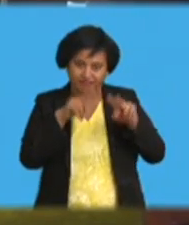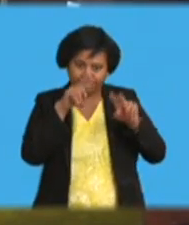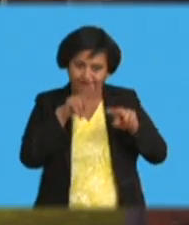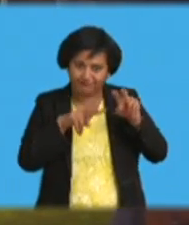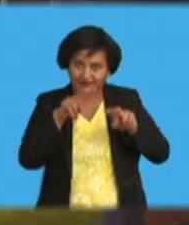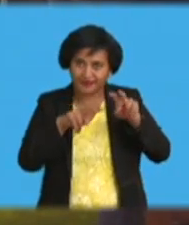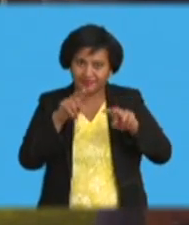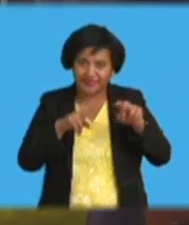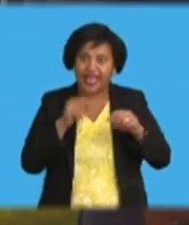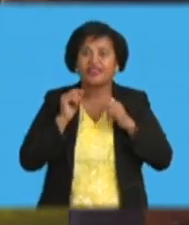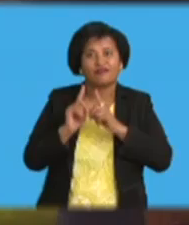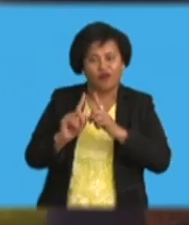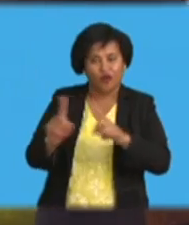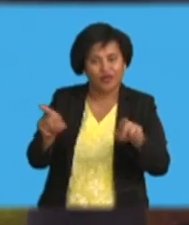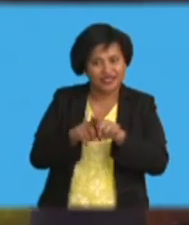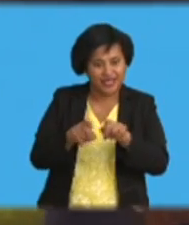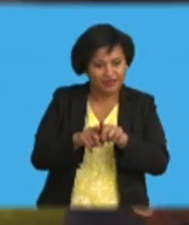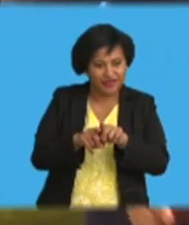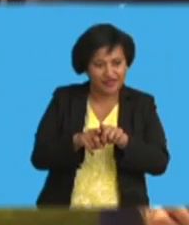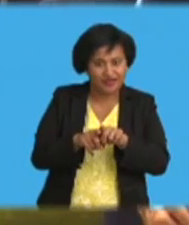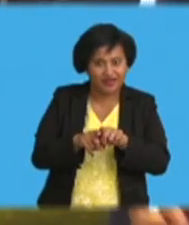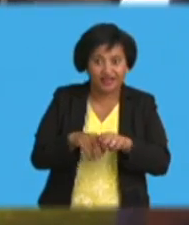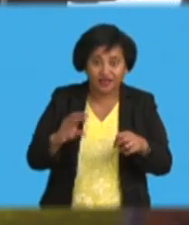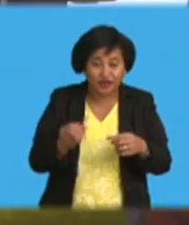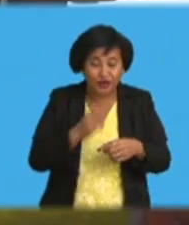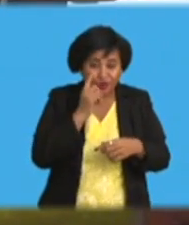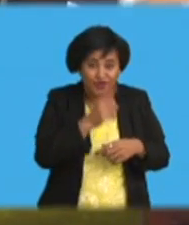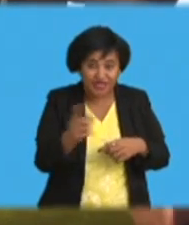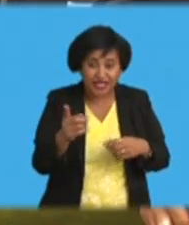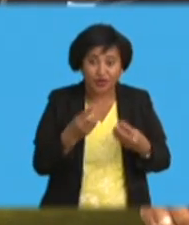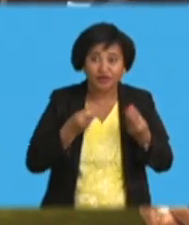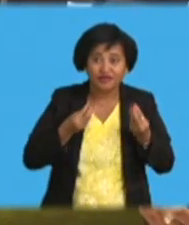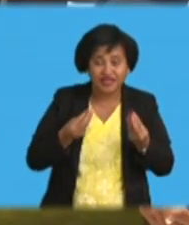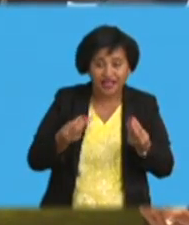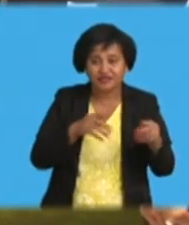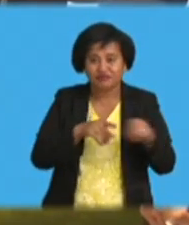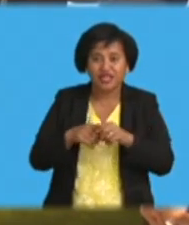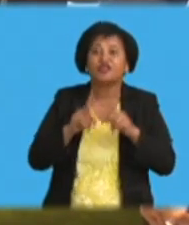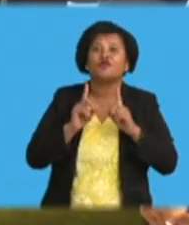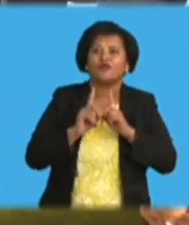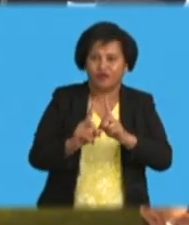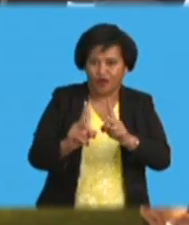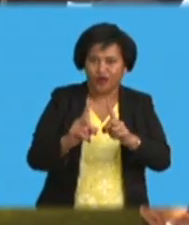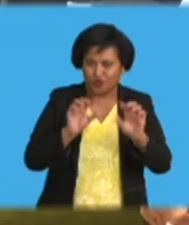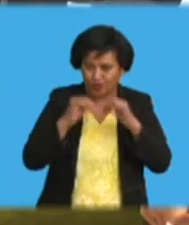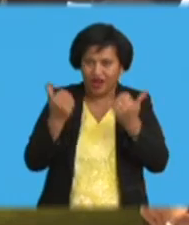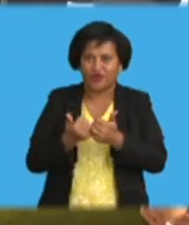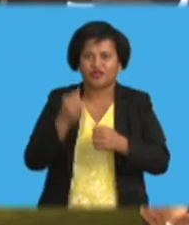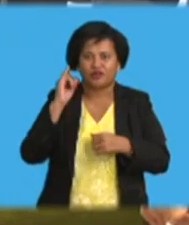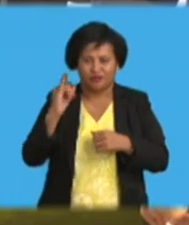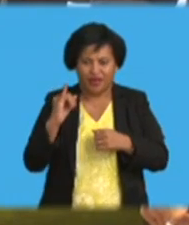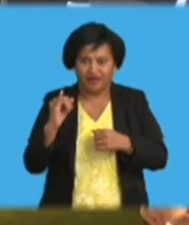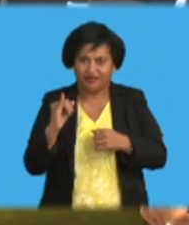the past. Make no mistake, Honourable Prasad, your silence is compliance, as I've said to you numerous times. And by saying and doing nothing, you